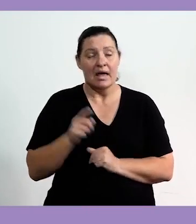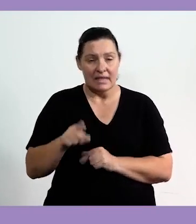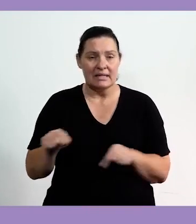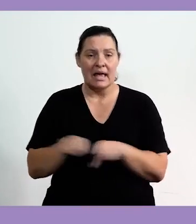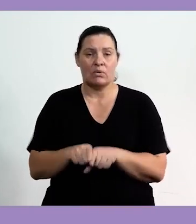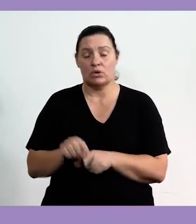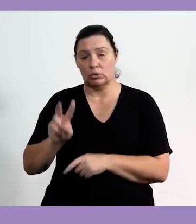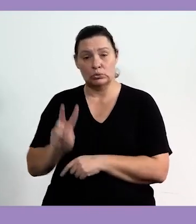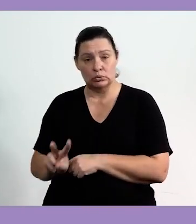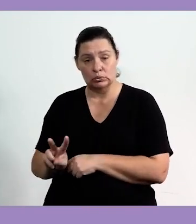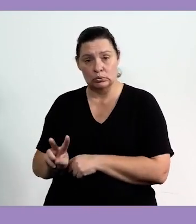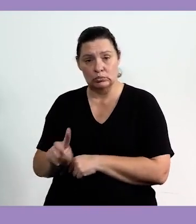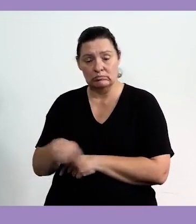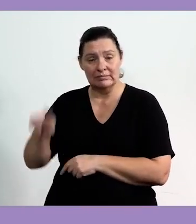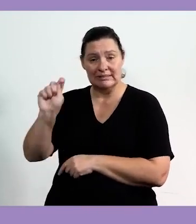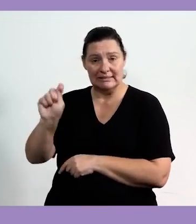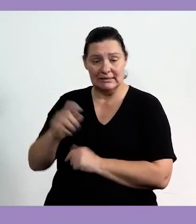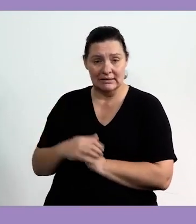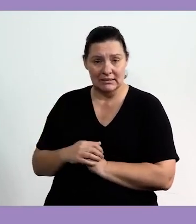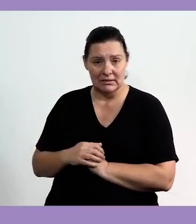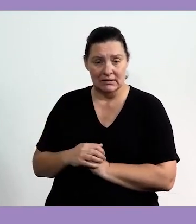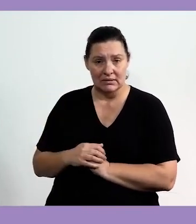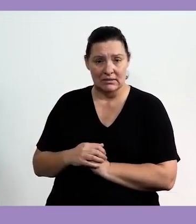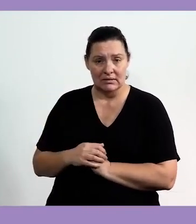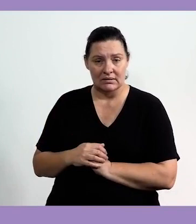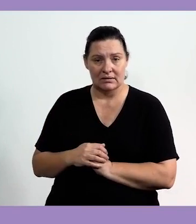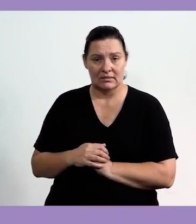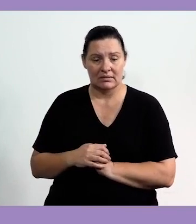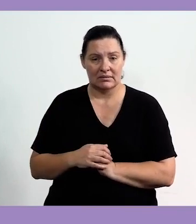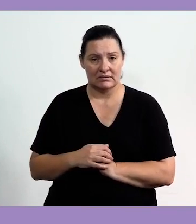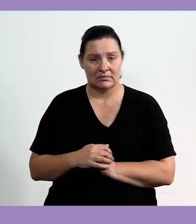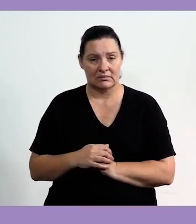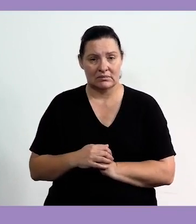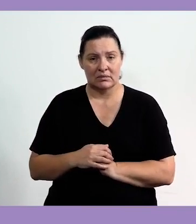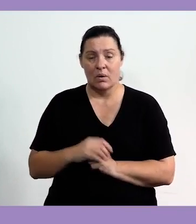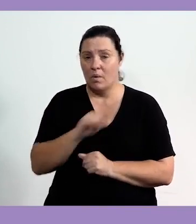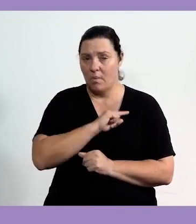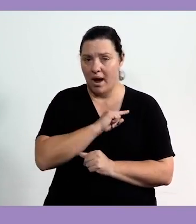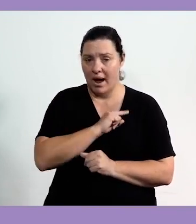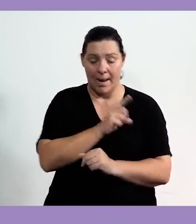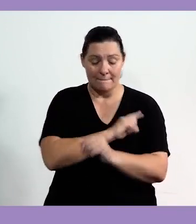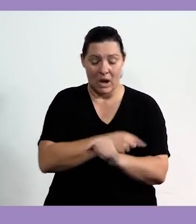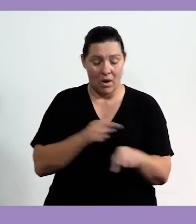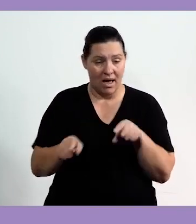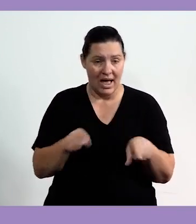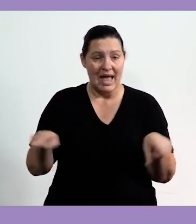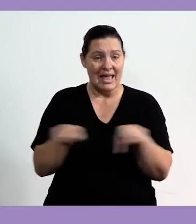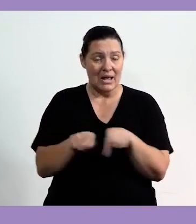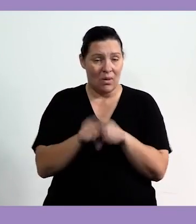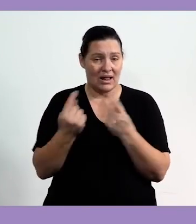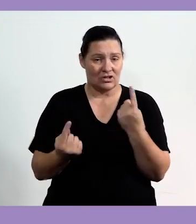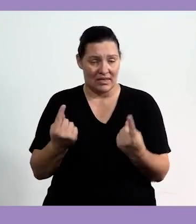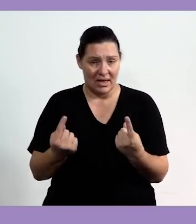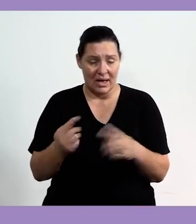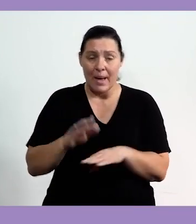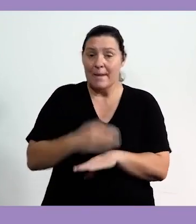5. And that is equals to 2 to the exponent T. And because the powers